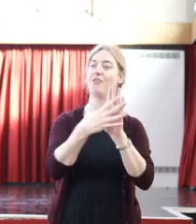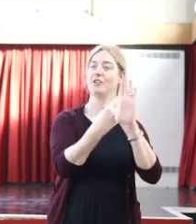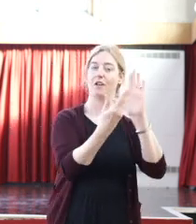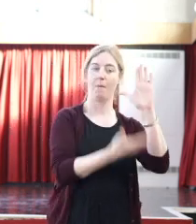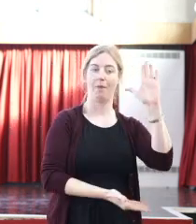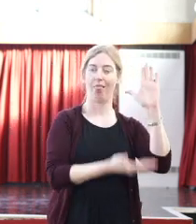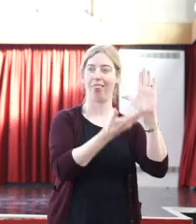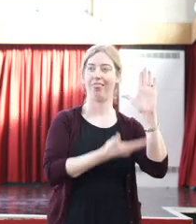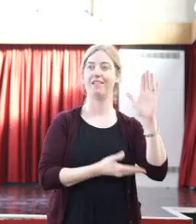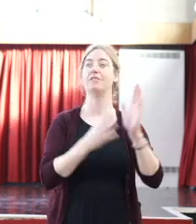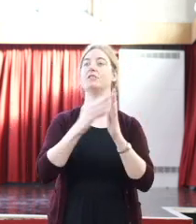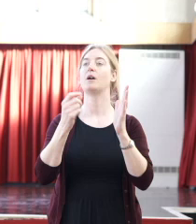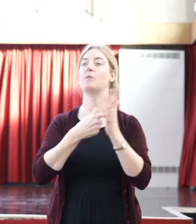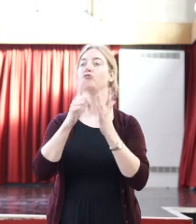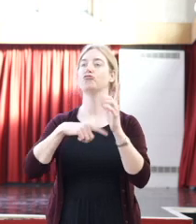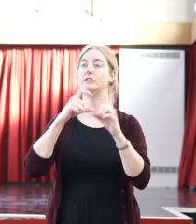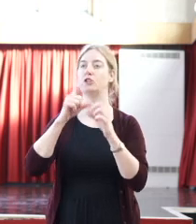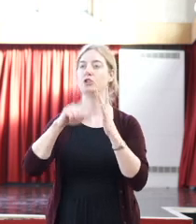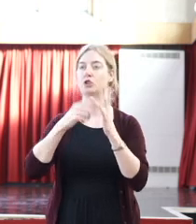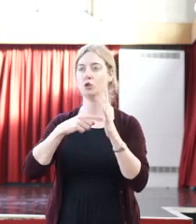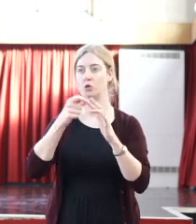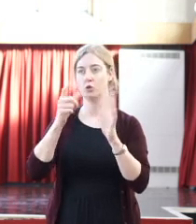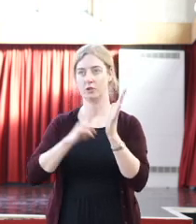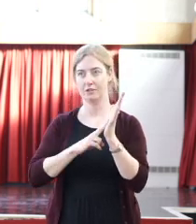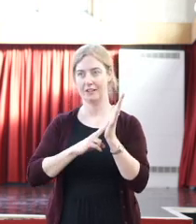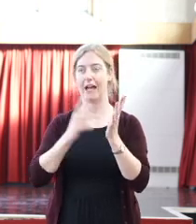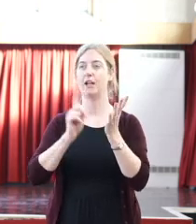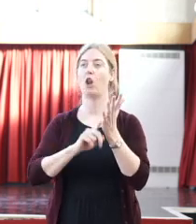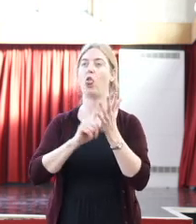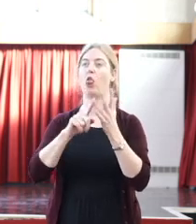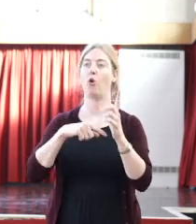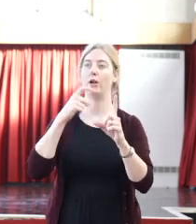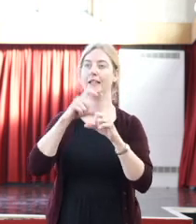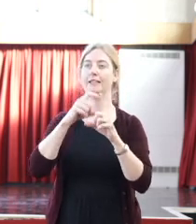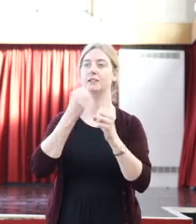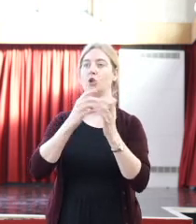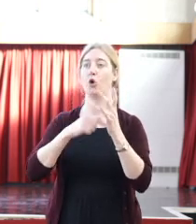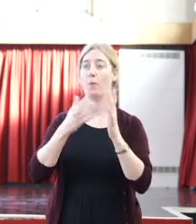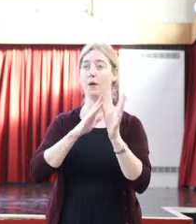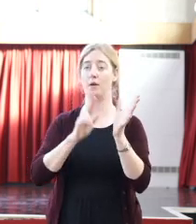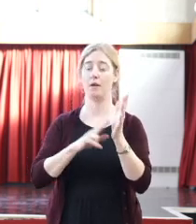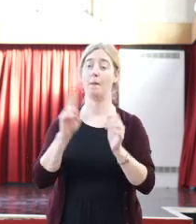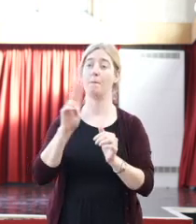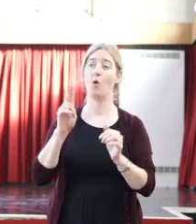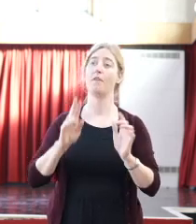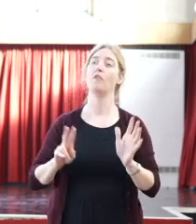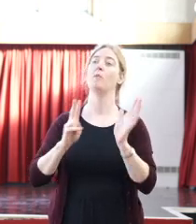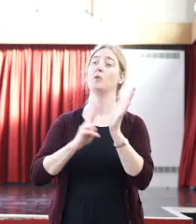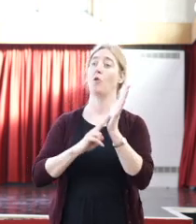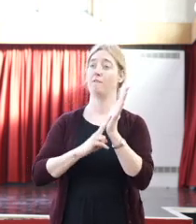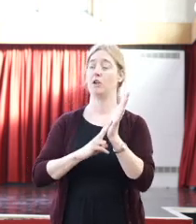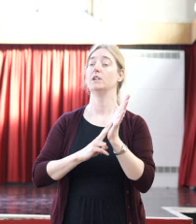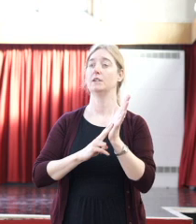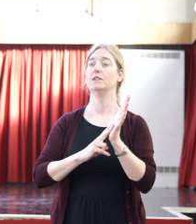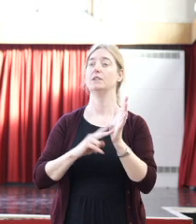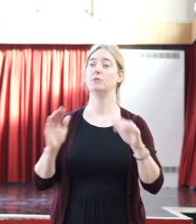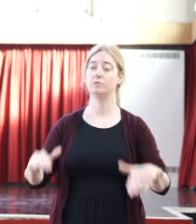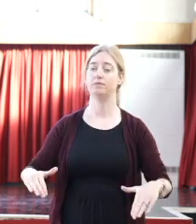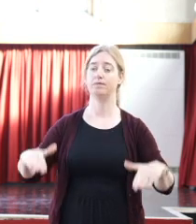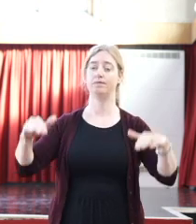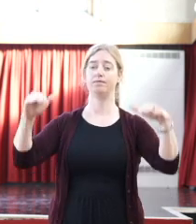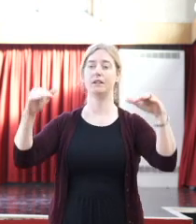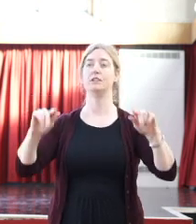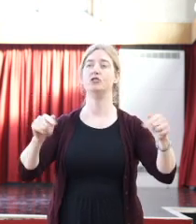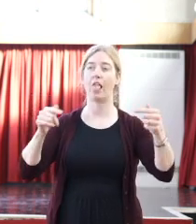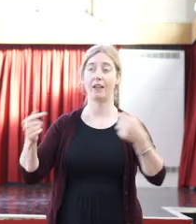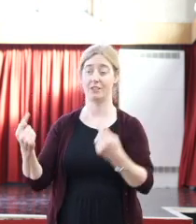Richard Jordan and actor-composer Lloyd Gorman, who both grew up in the county, who faced the challenges that the